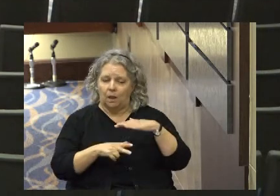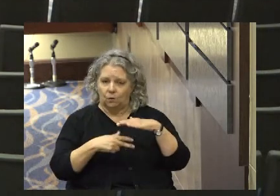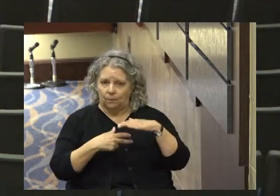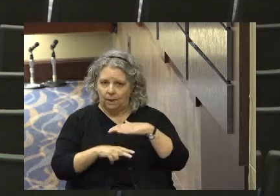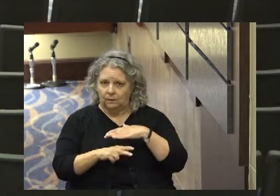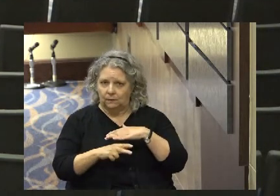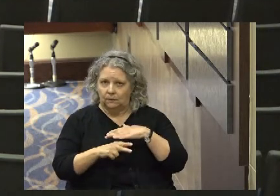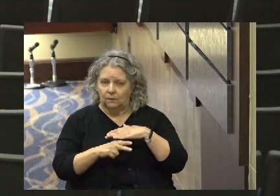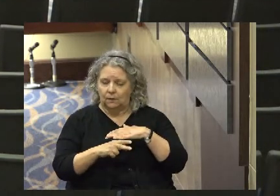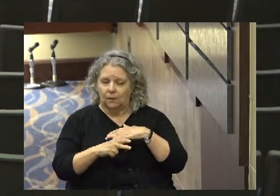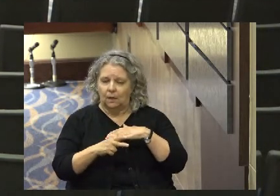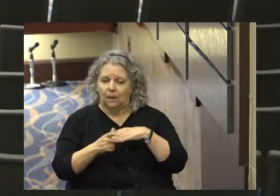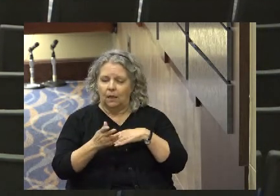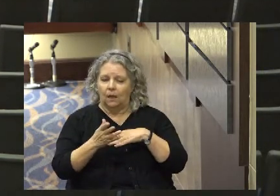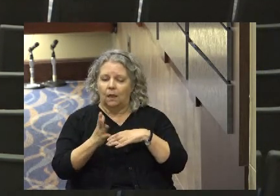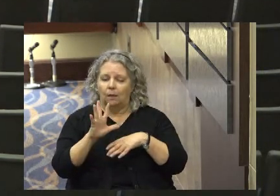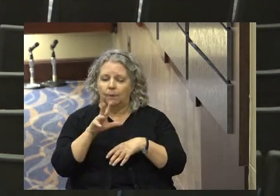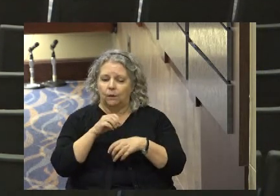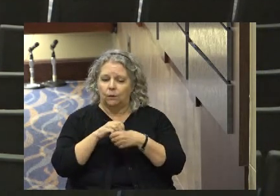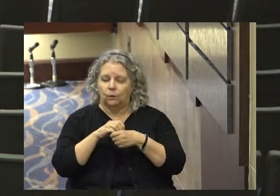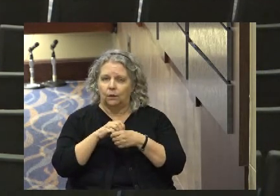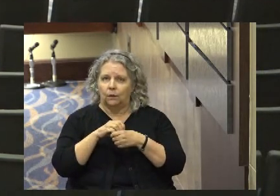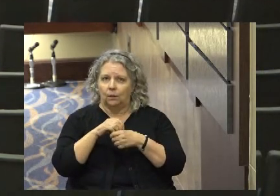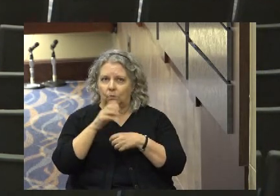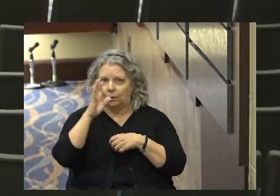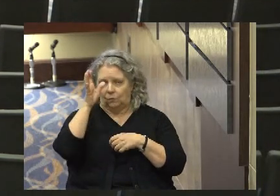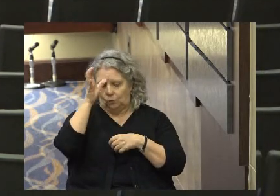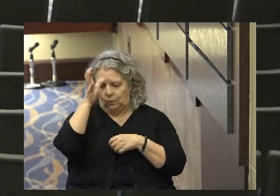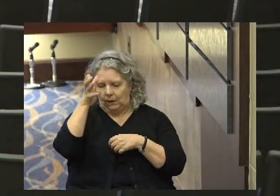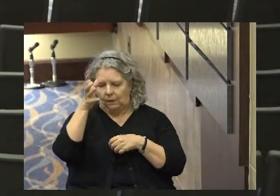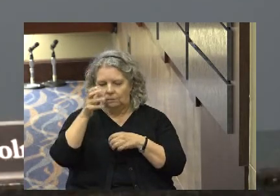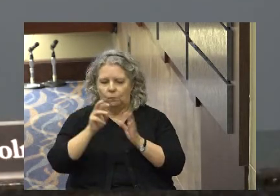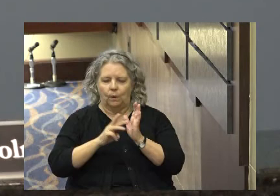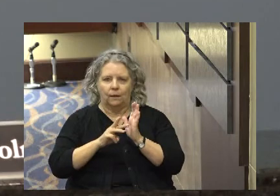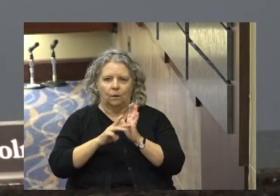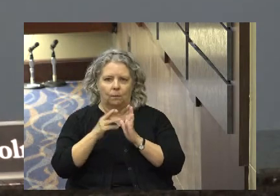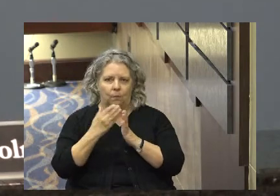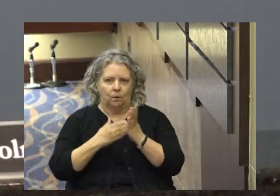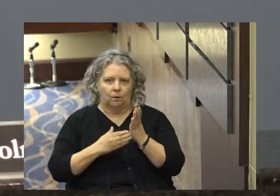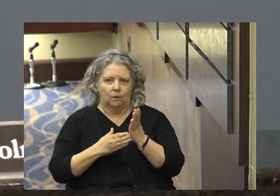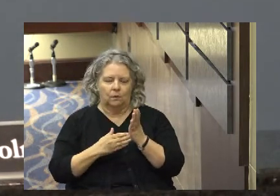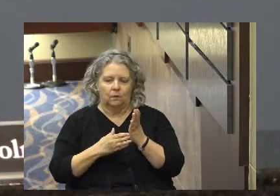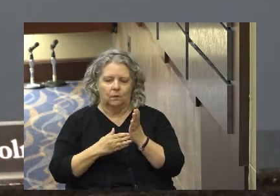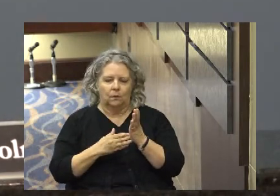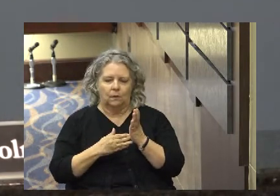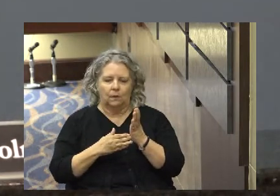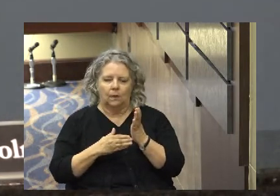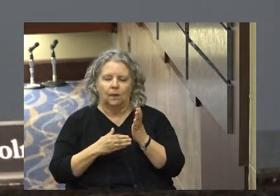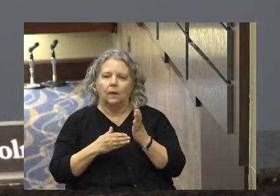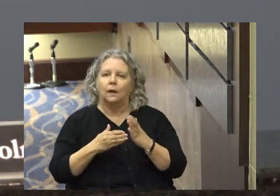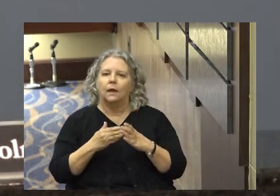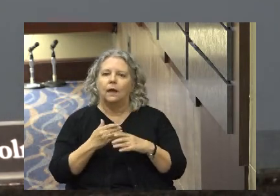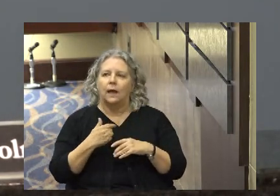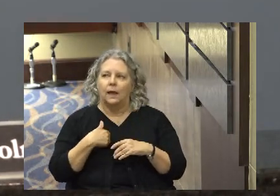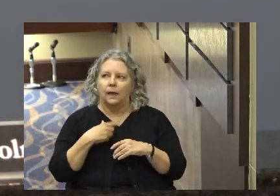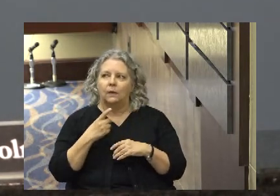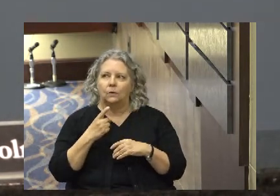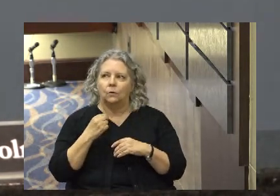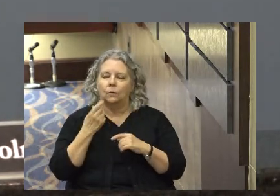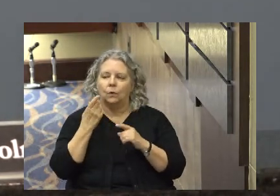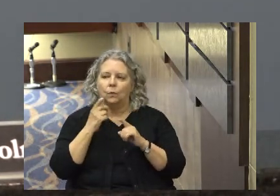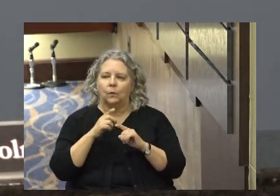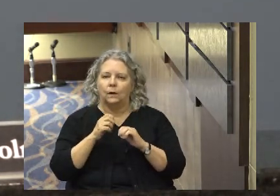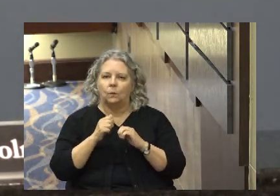Creative Waco part of the 4th and 5th bulb thing. And I do agree with my